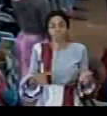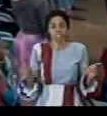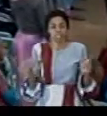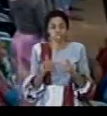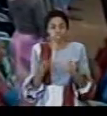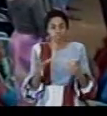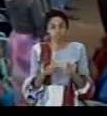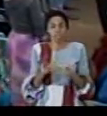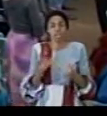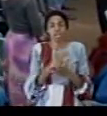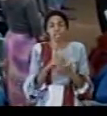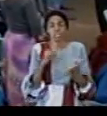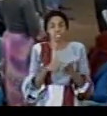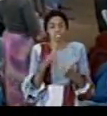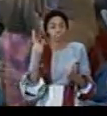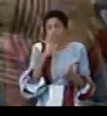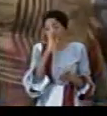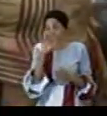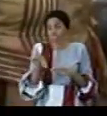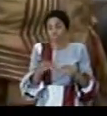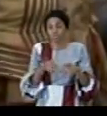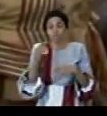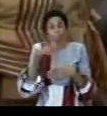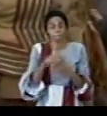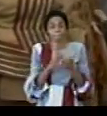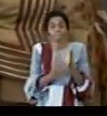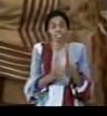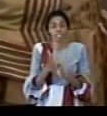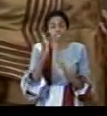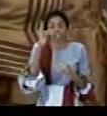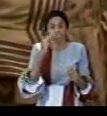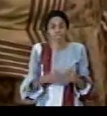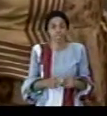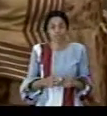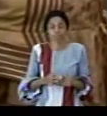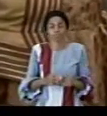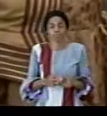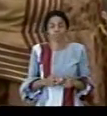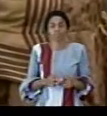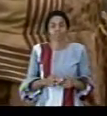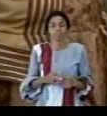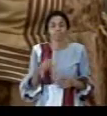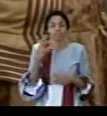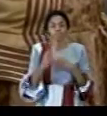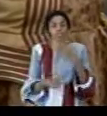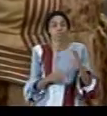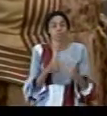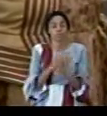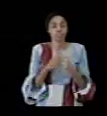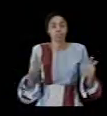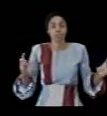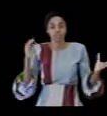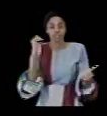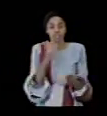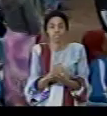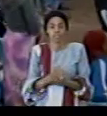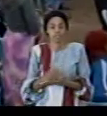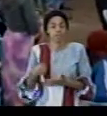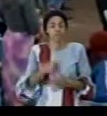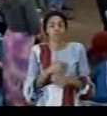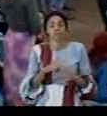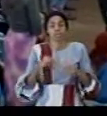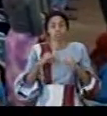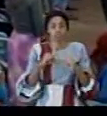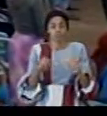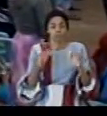in Jesus' name. Amen. Global amen. We are still praying.